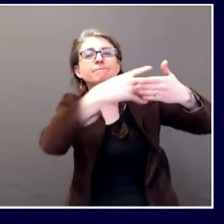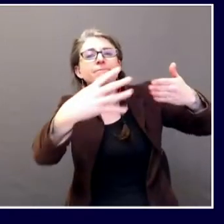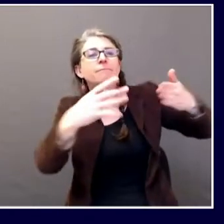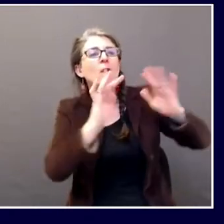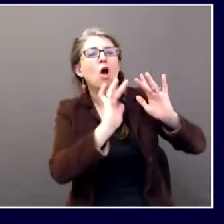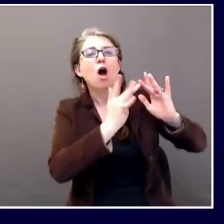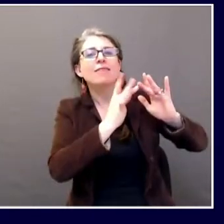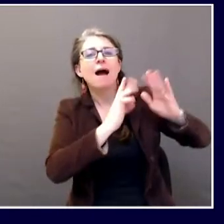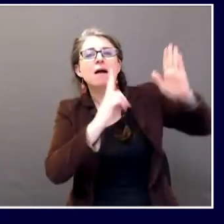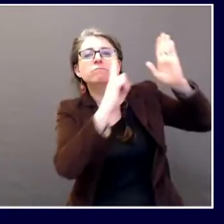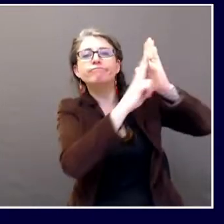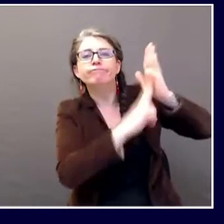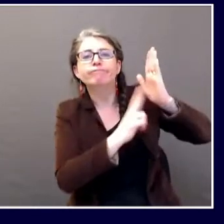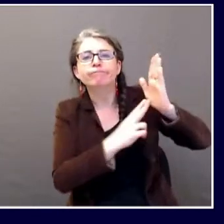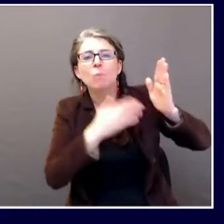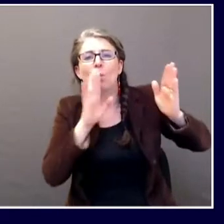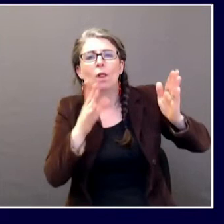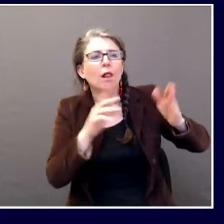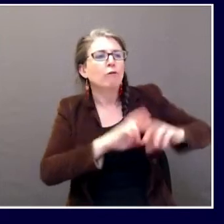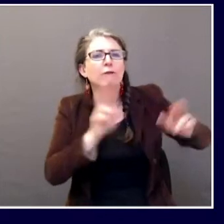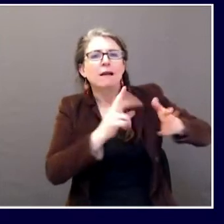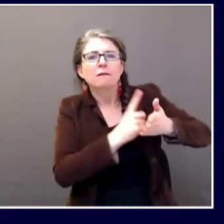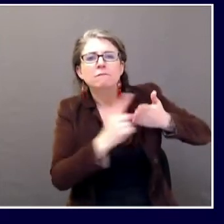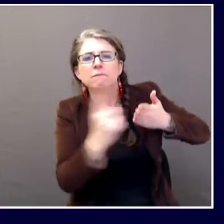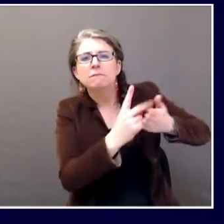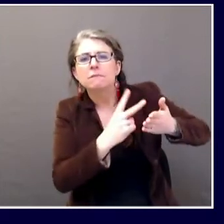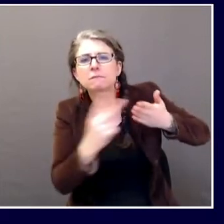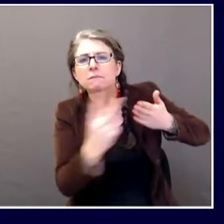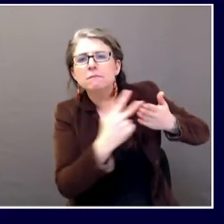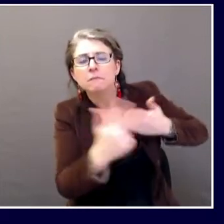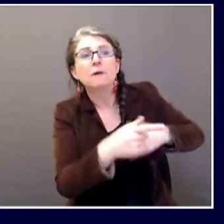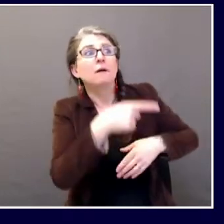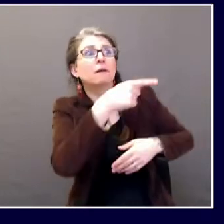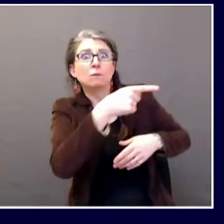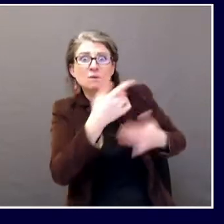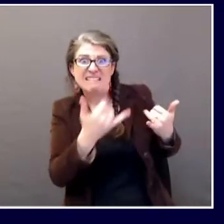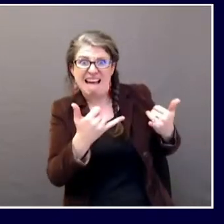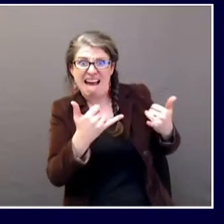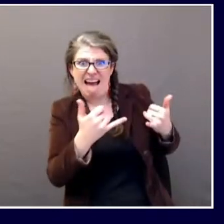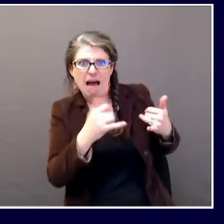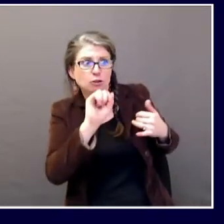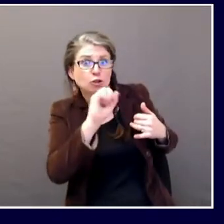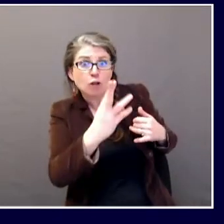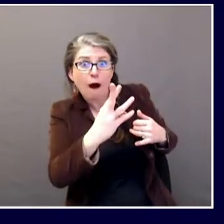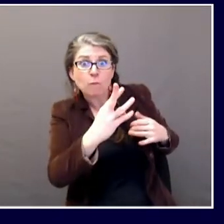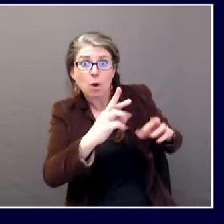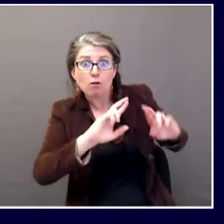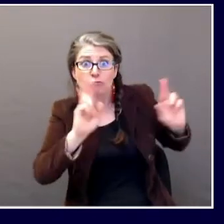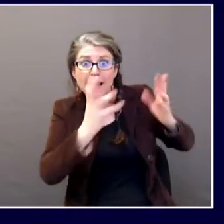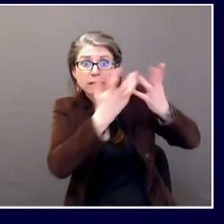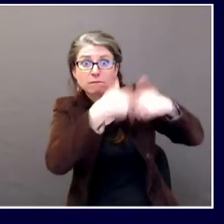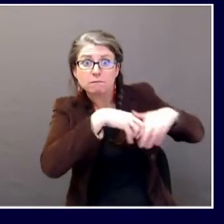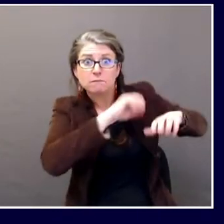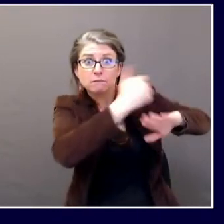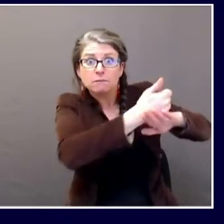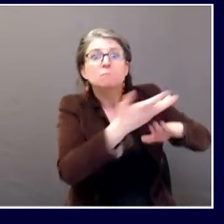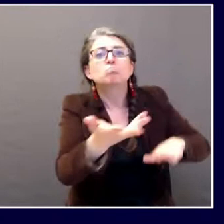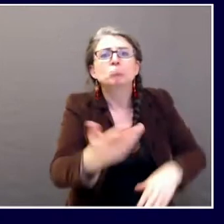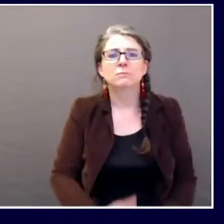How are we doing? Where in the preparation, the building of those systems? Well, we are making